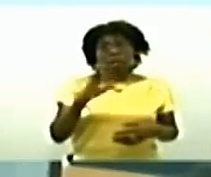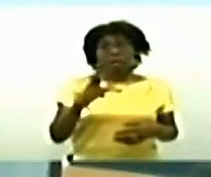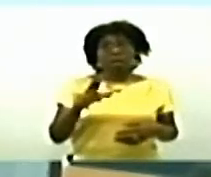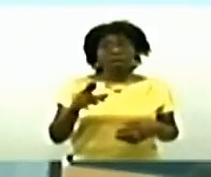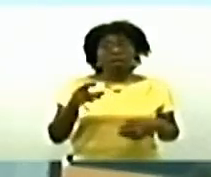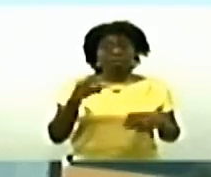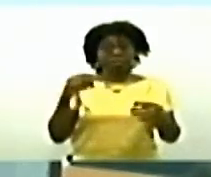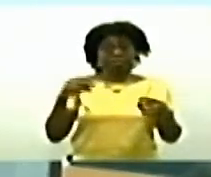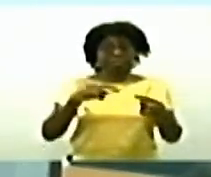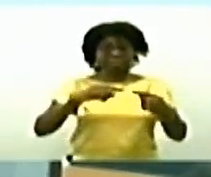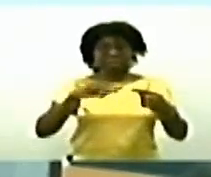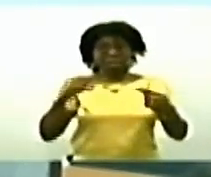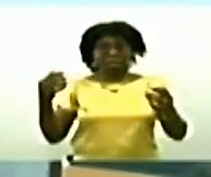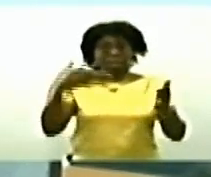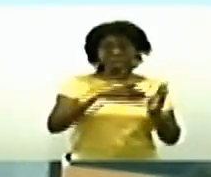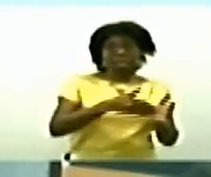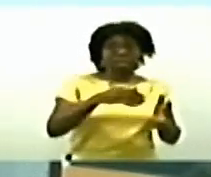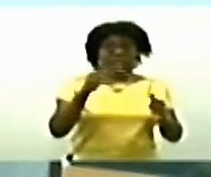law.